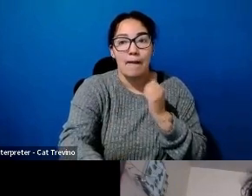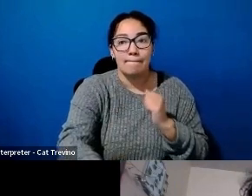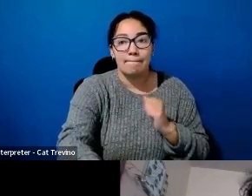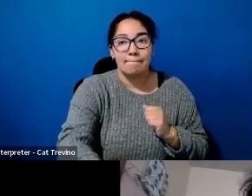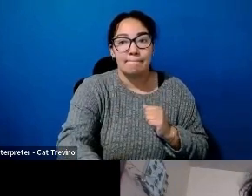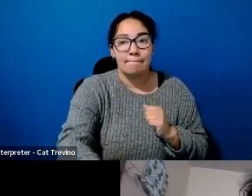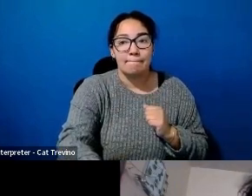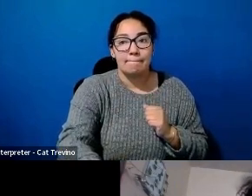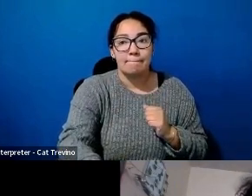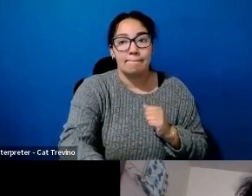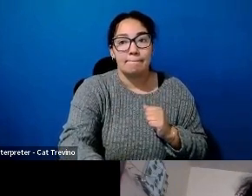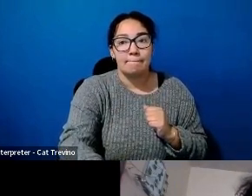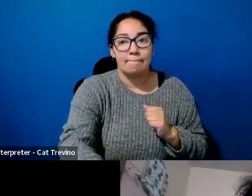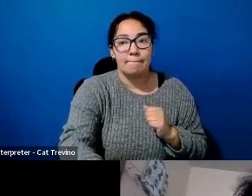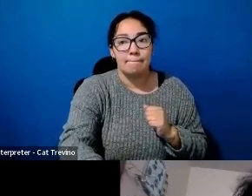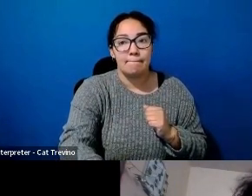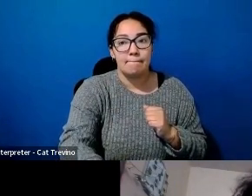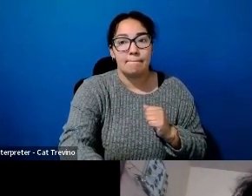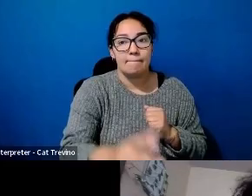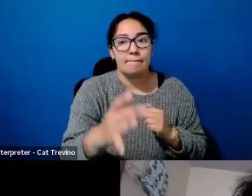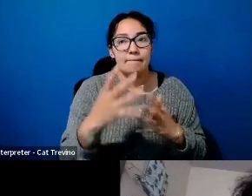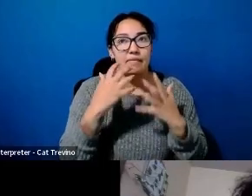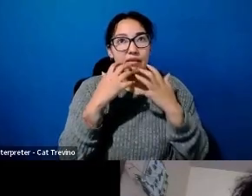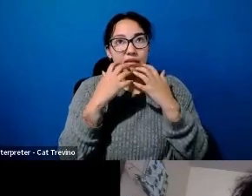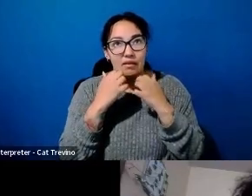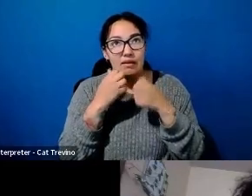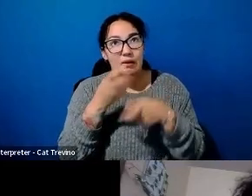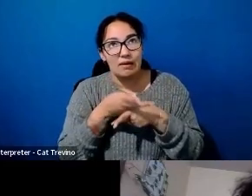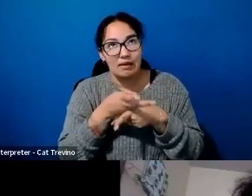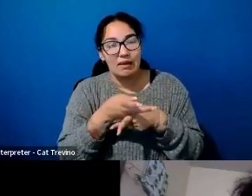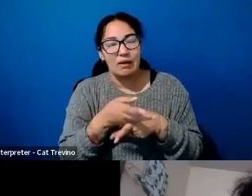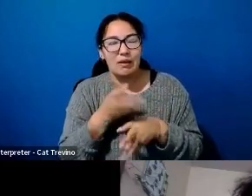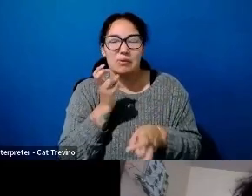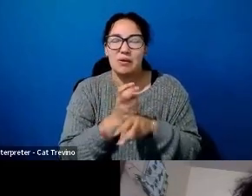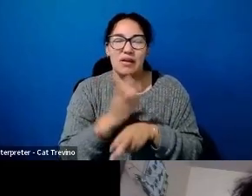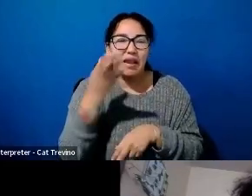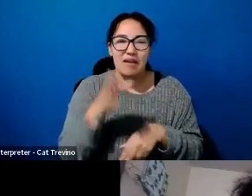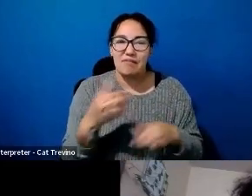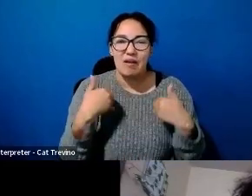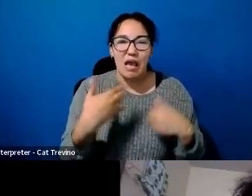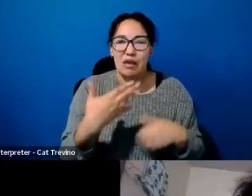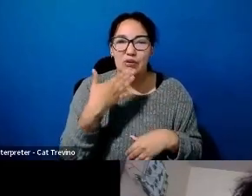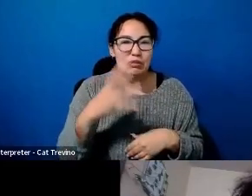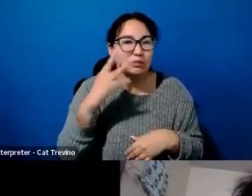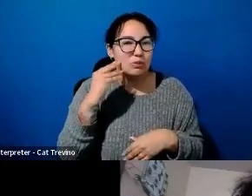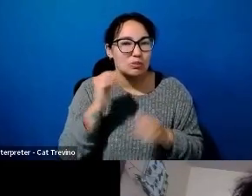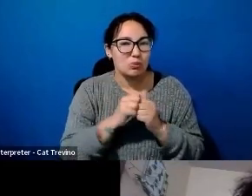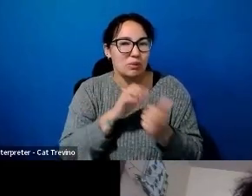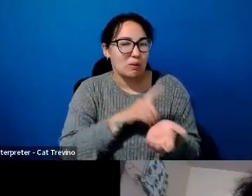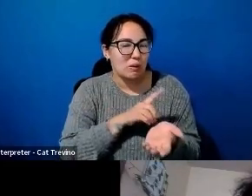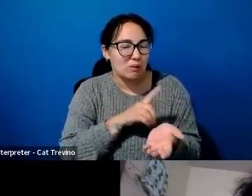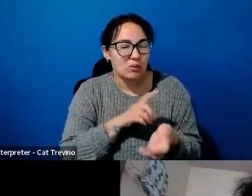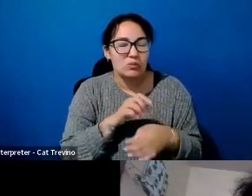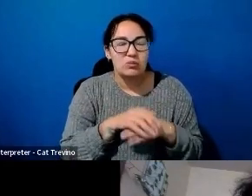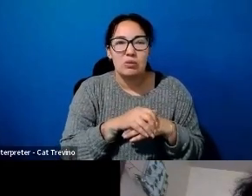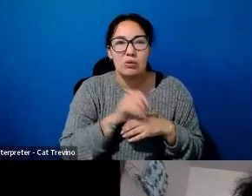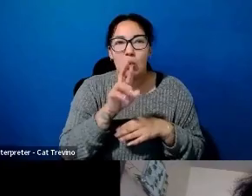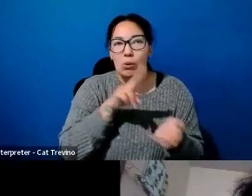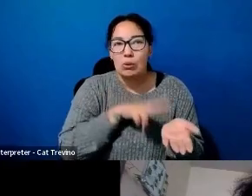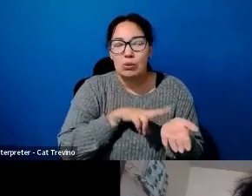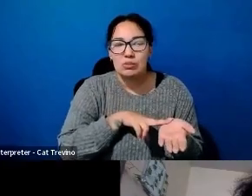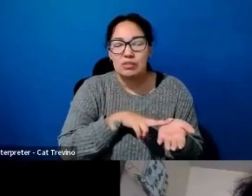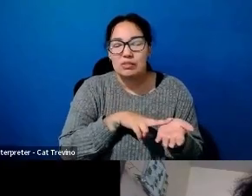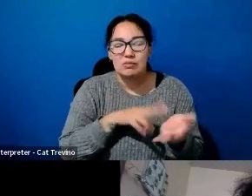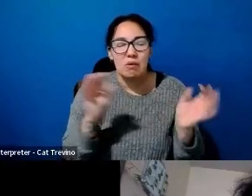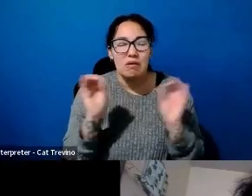care, it was very hard for me. I never really had good doctors in my past. I never really had good nurses or anything